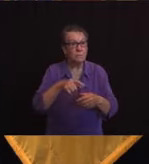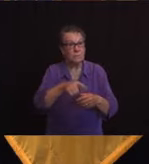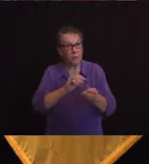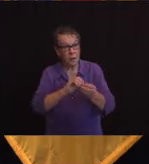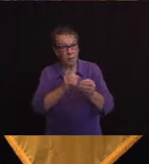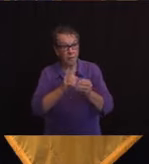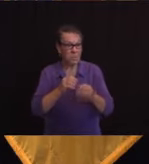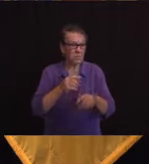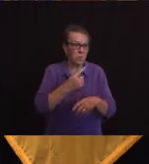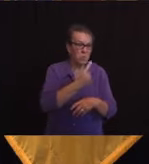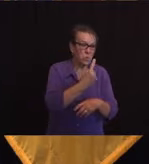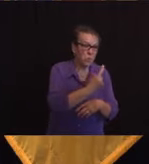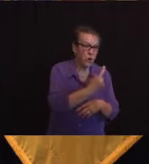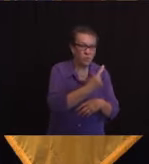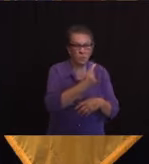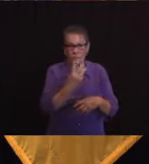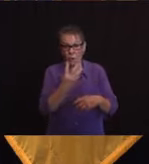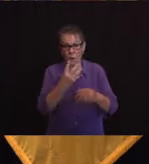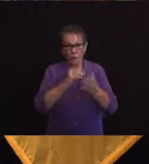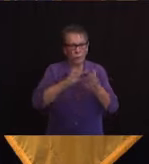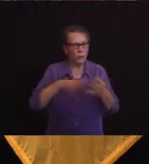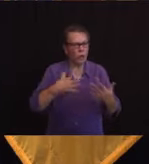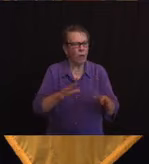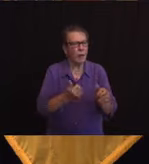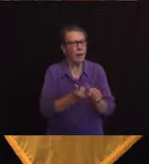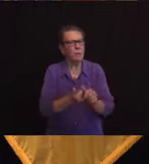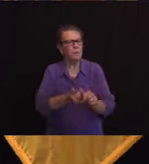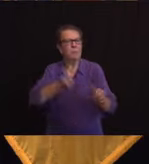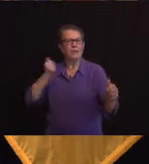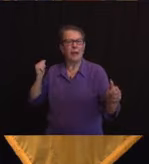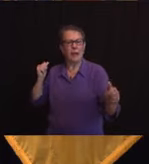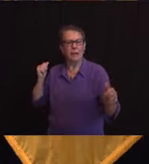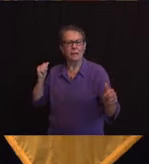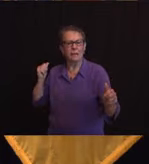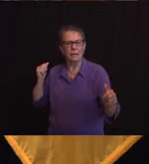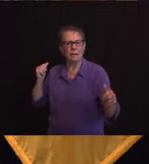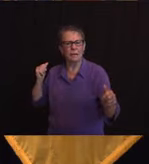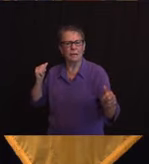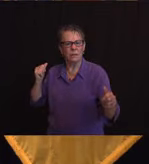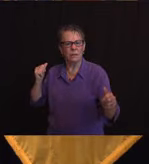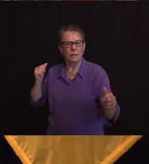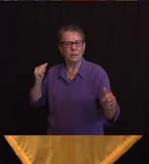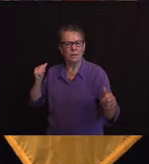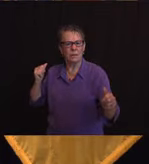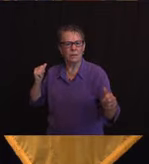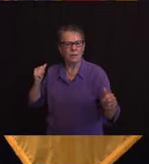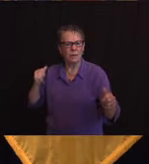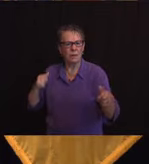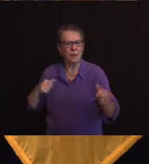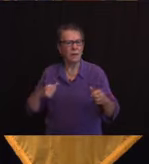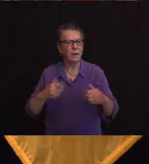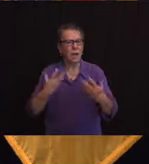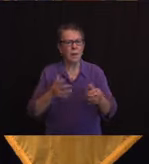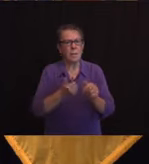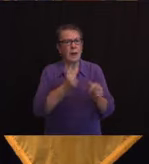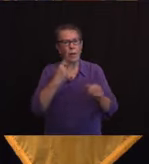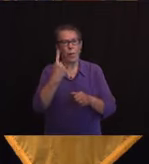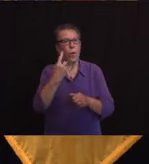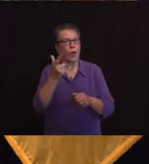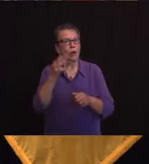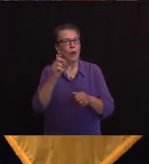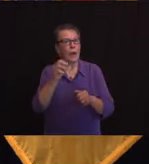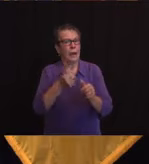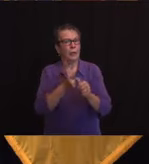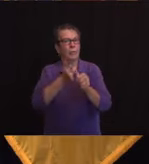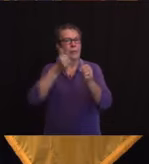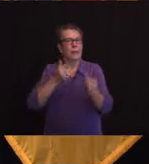asks, is now the time for the state to adjust state standards? The study suggests summer learning would be a good solution.